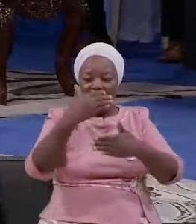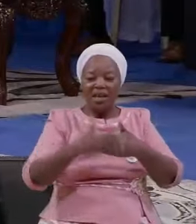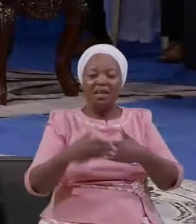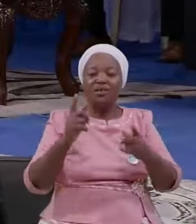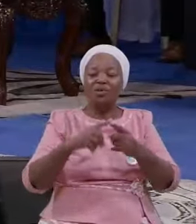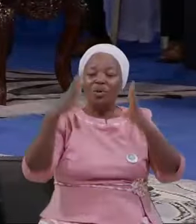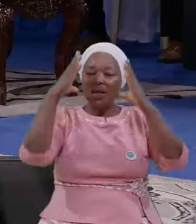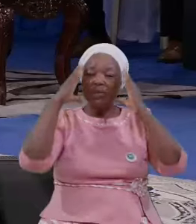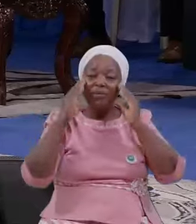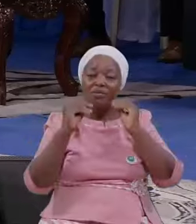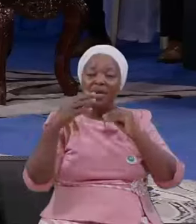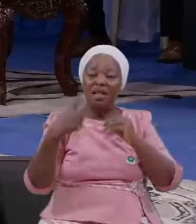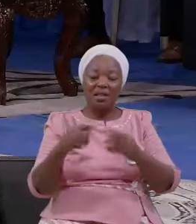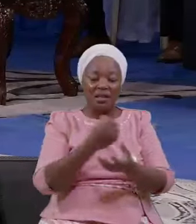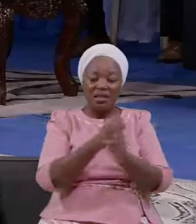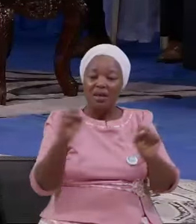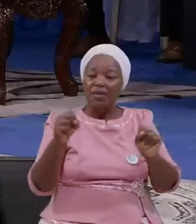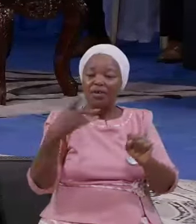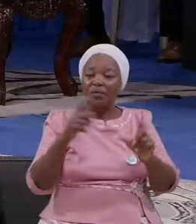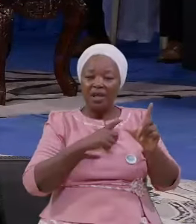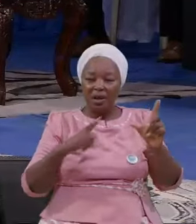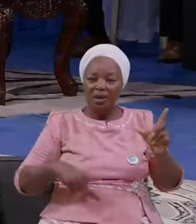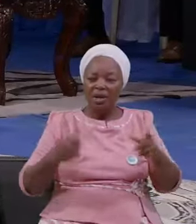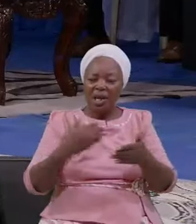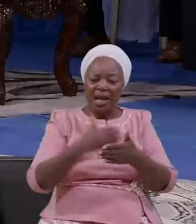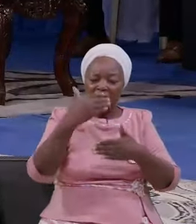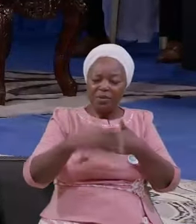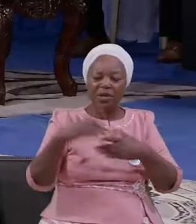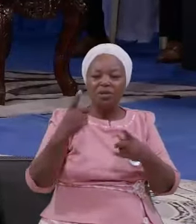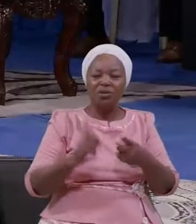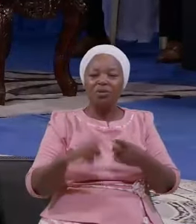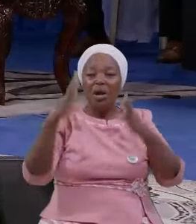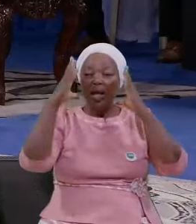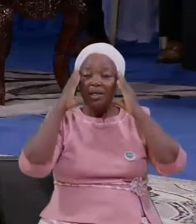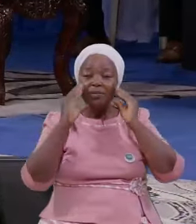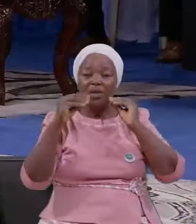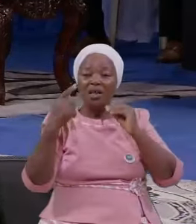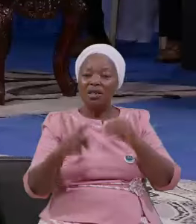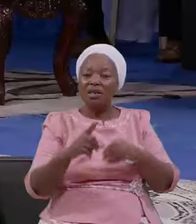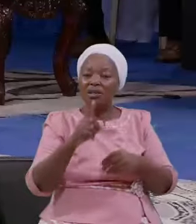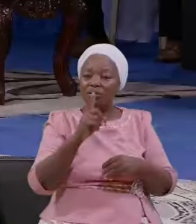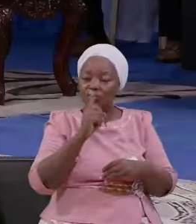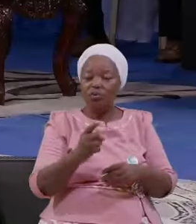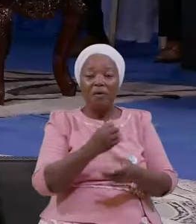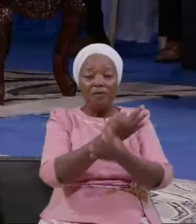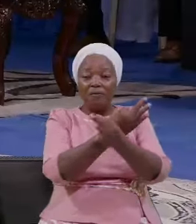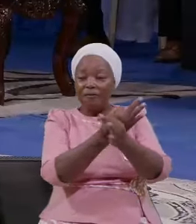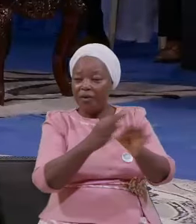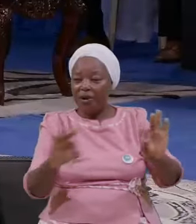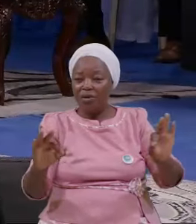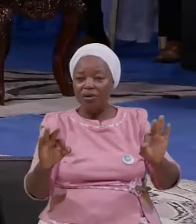the salvation of the Lord. The next to experience the true freedom that comes